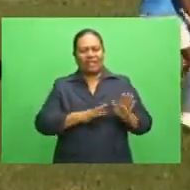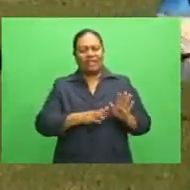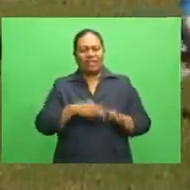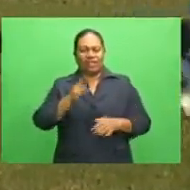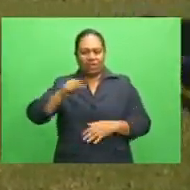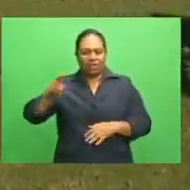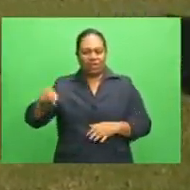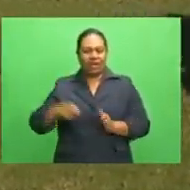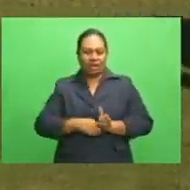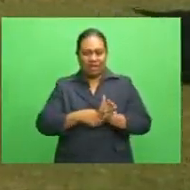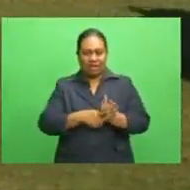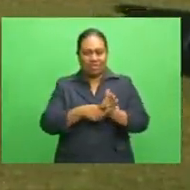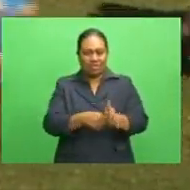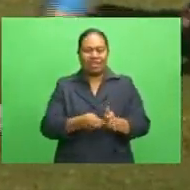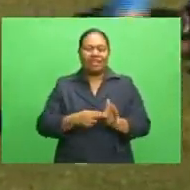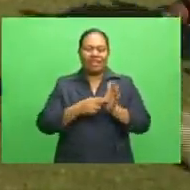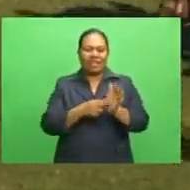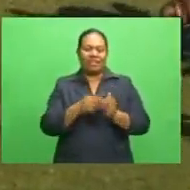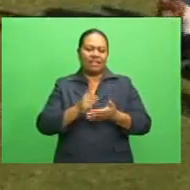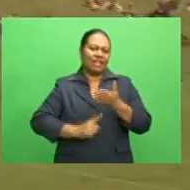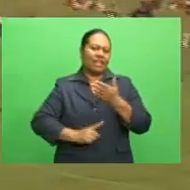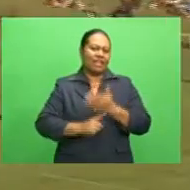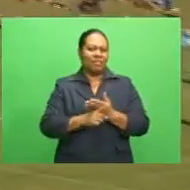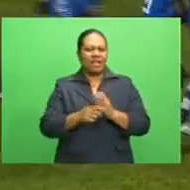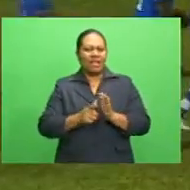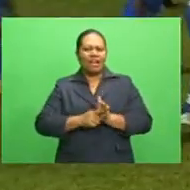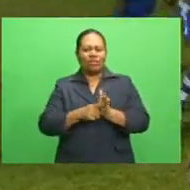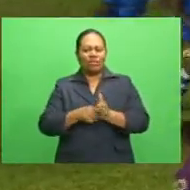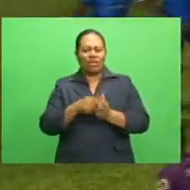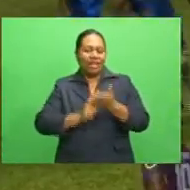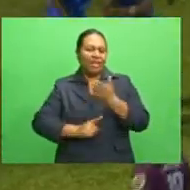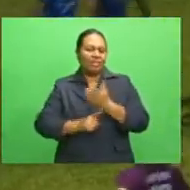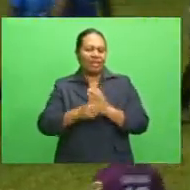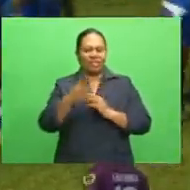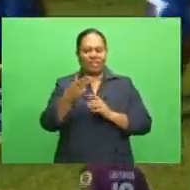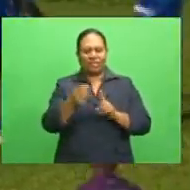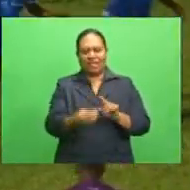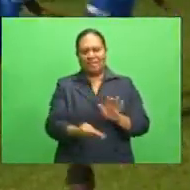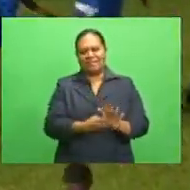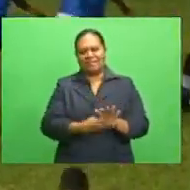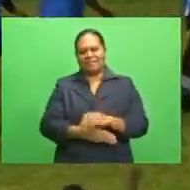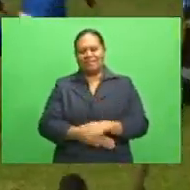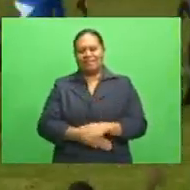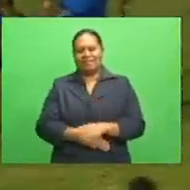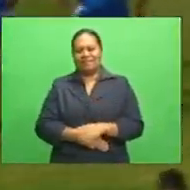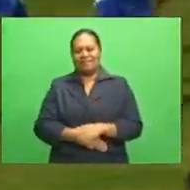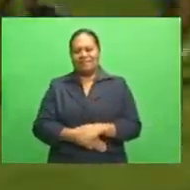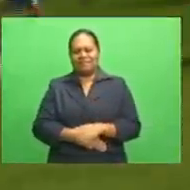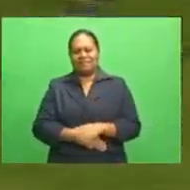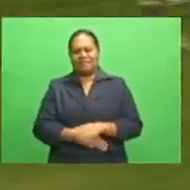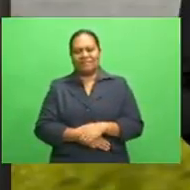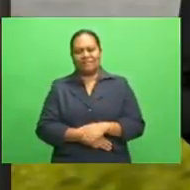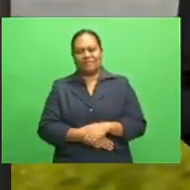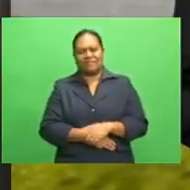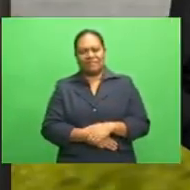while Lautoka takes on Nandi at Churchill Park. Both games will kick off at 3 p.m. Tali Materkula, FBC